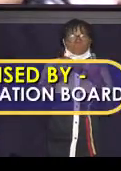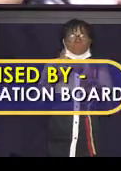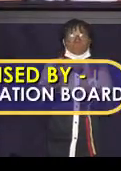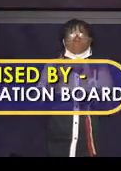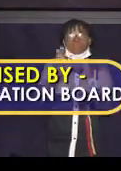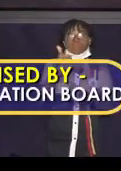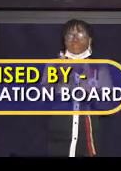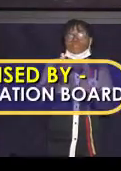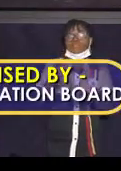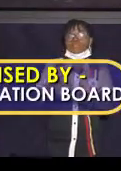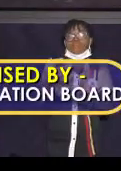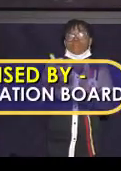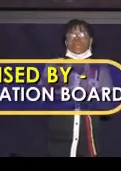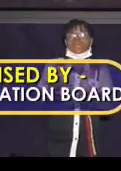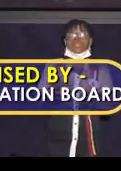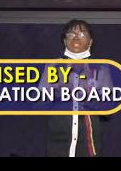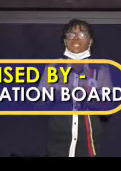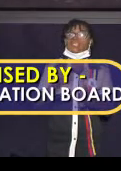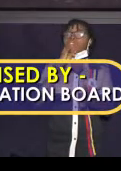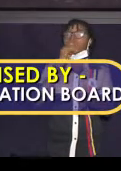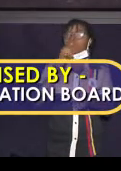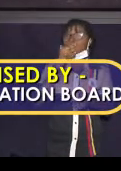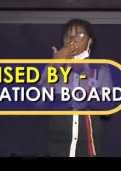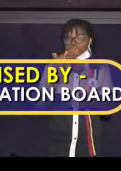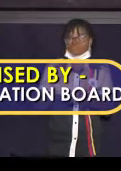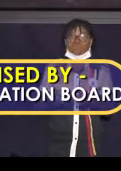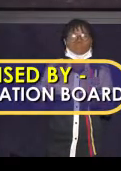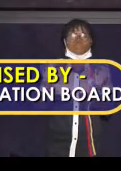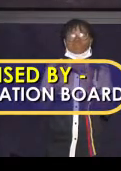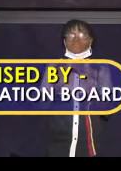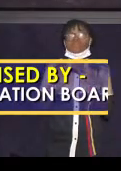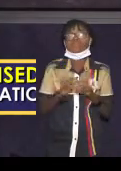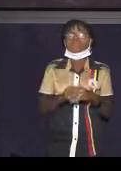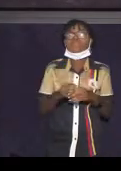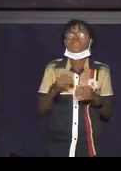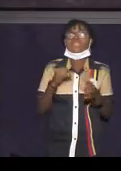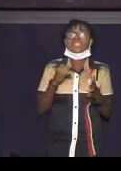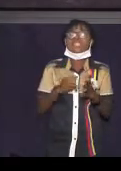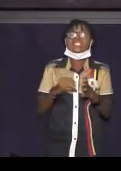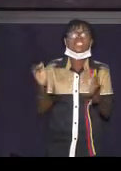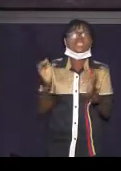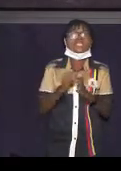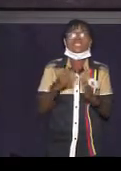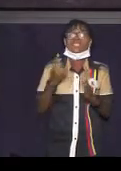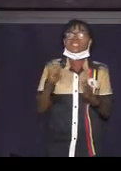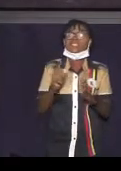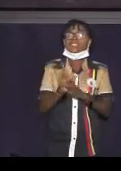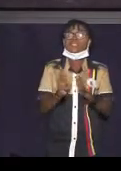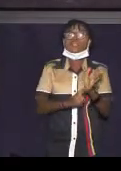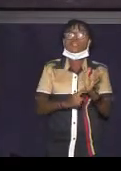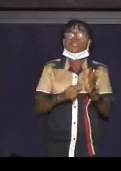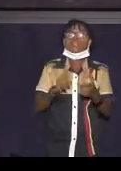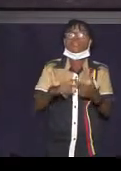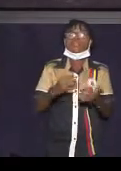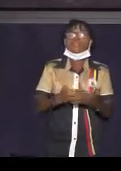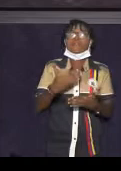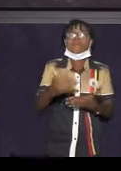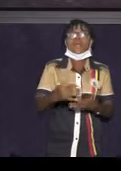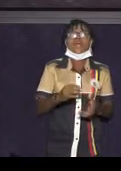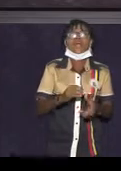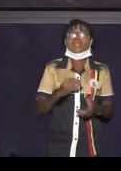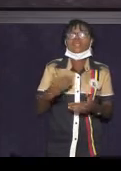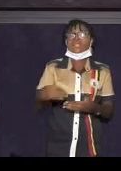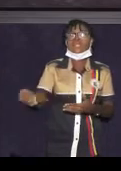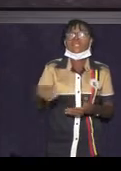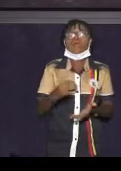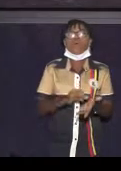you wish. That is not good at all. This means that it is against the law to buy, sell, or